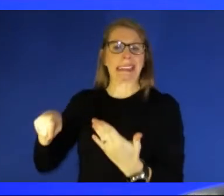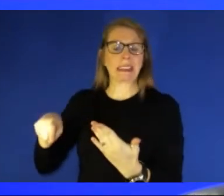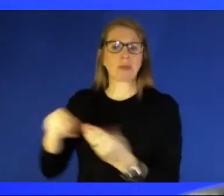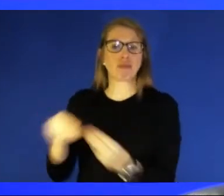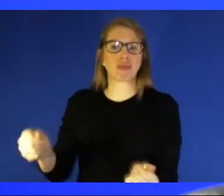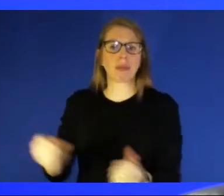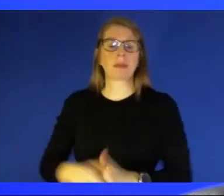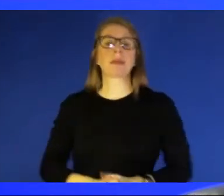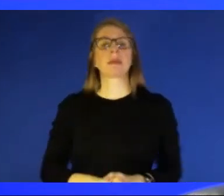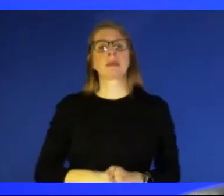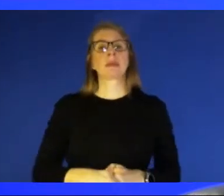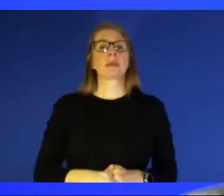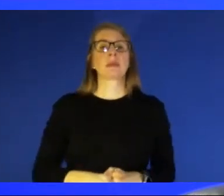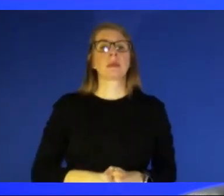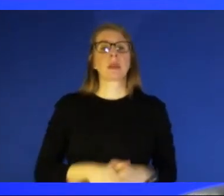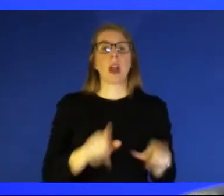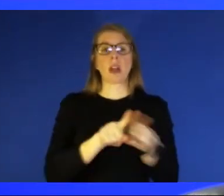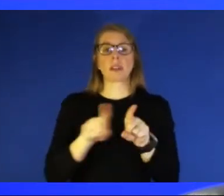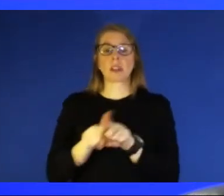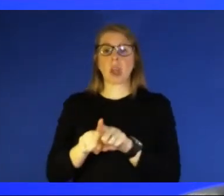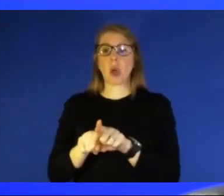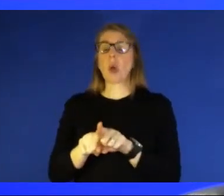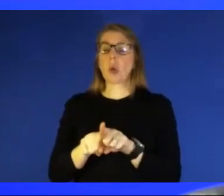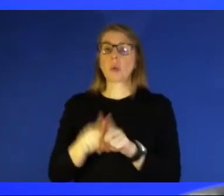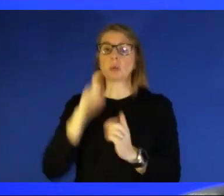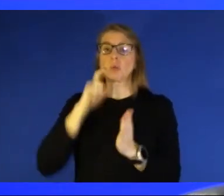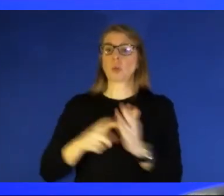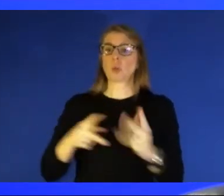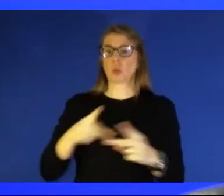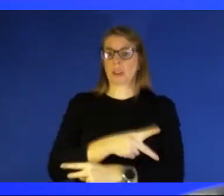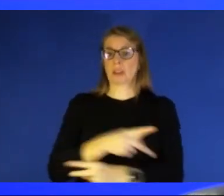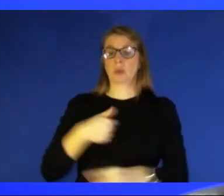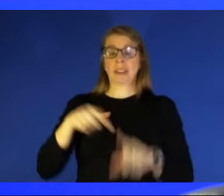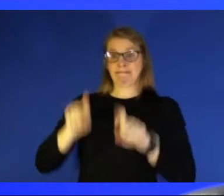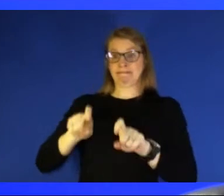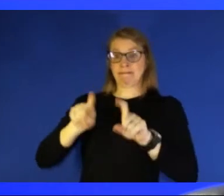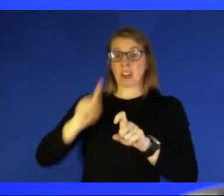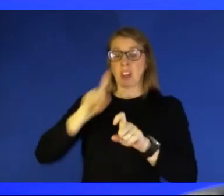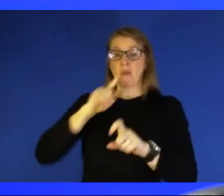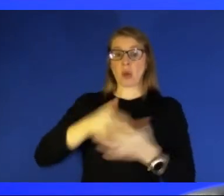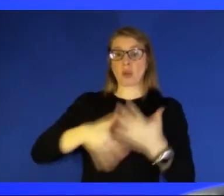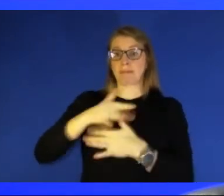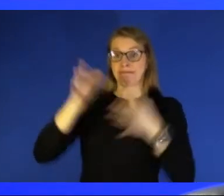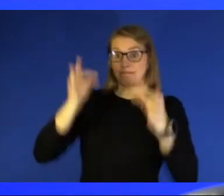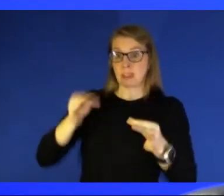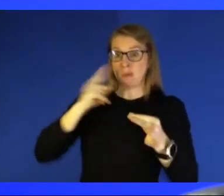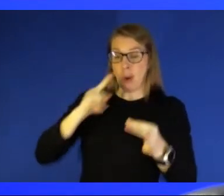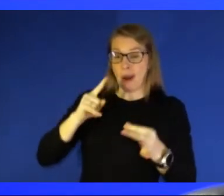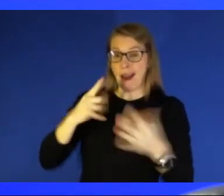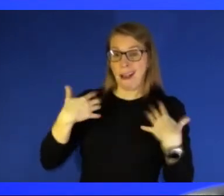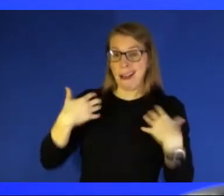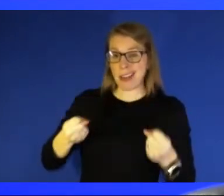growing increase as well as we screen for social determinants of health and looking for